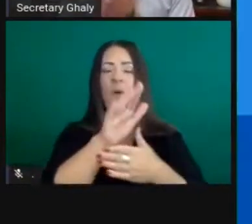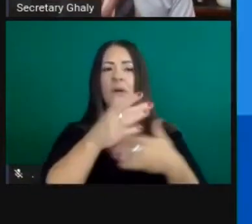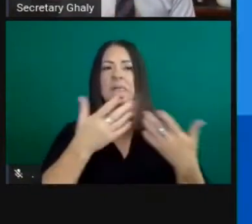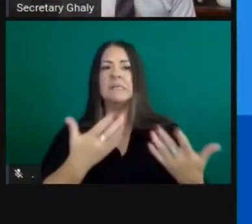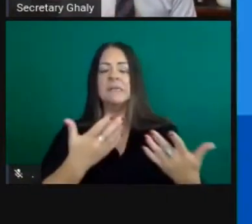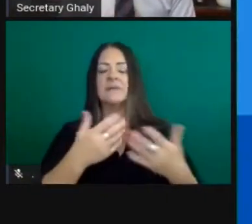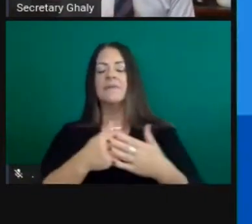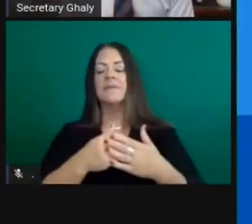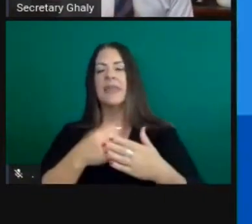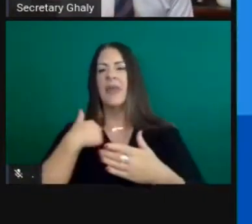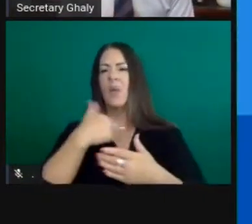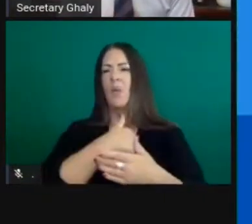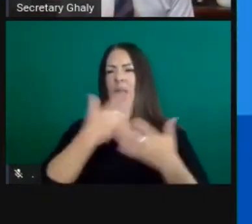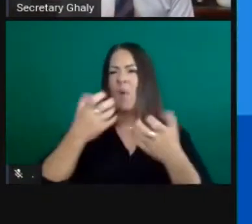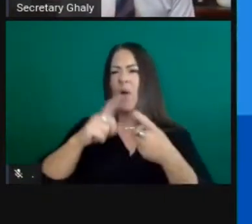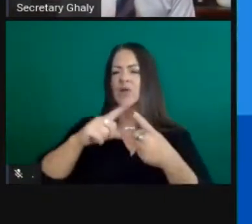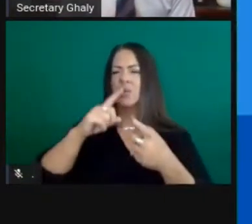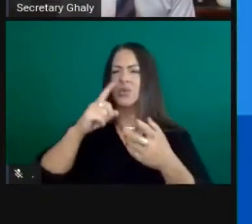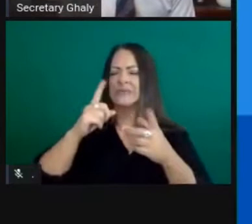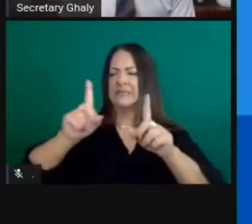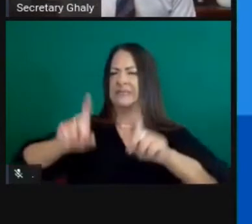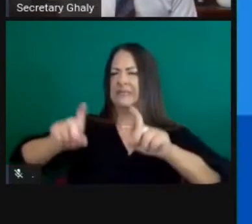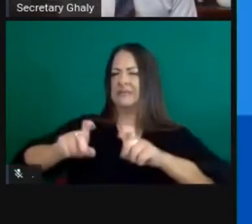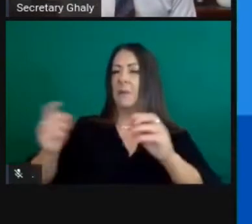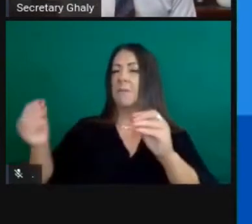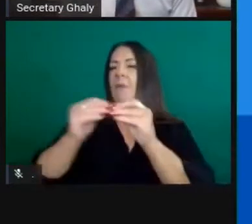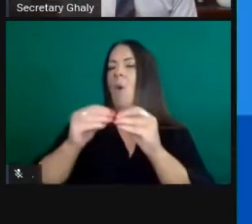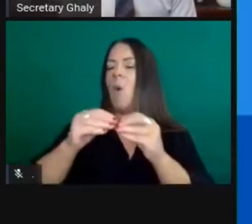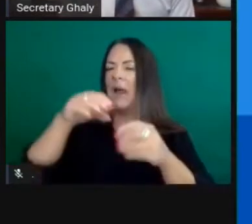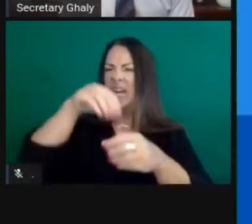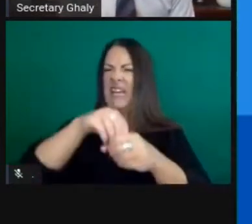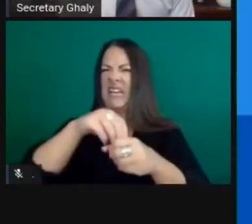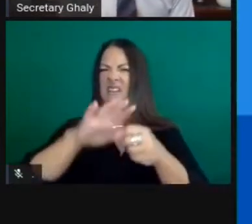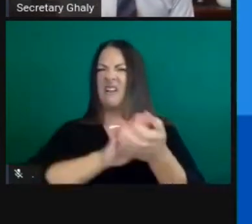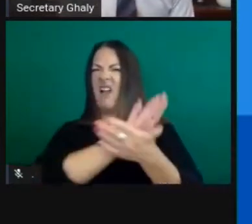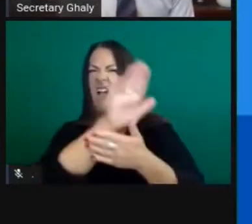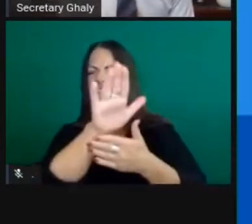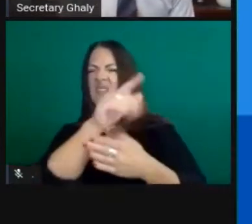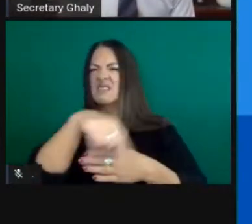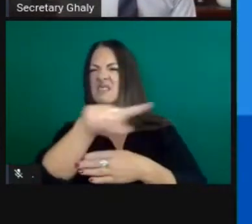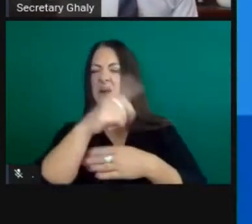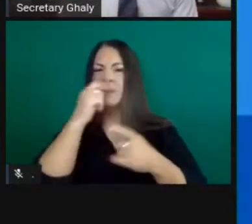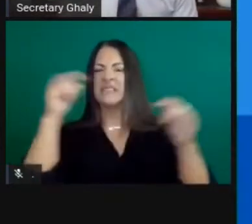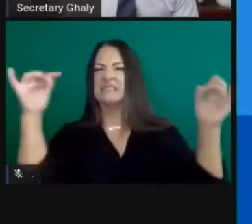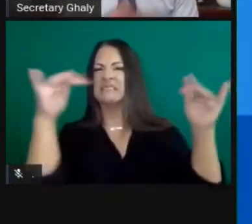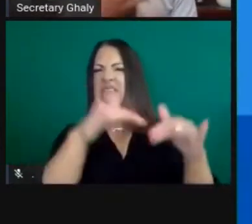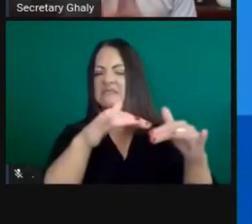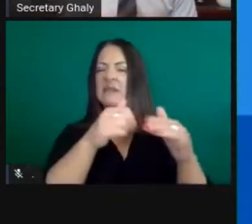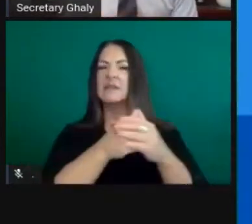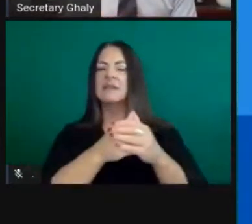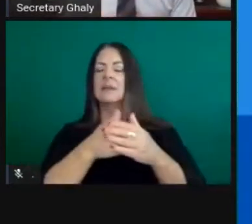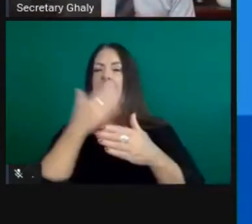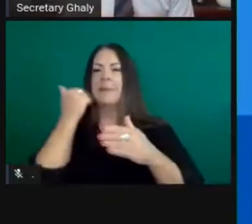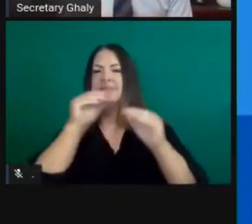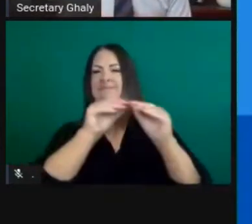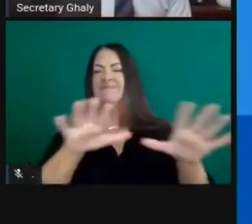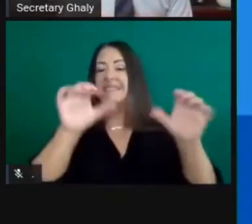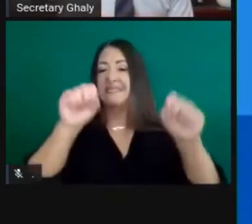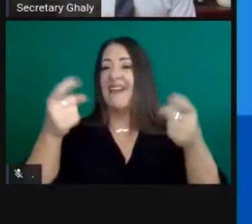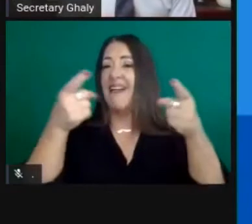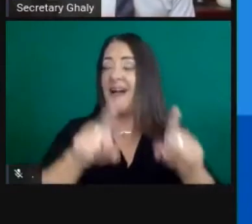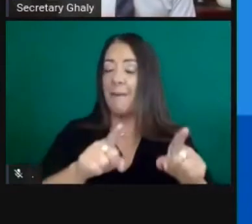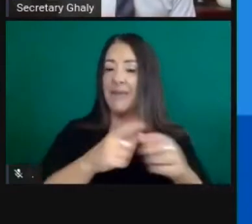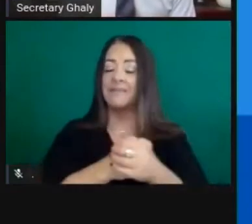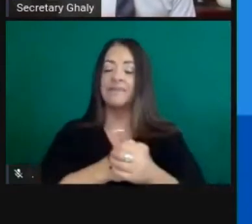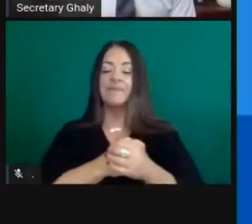but because of the environment on some of our college campuses, that transmission can occur. And as those college